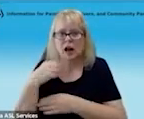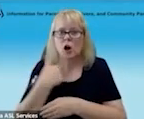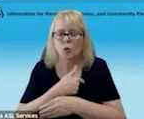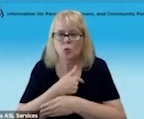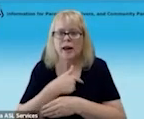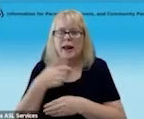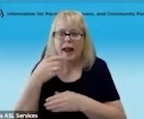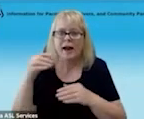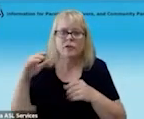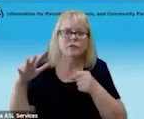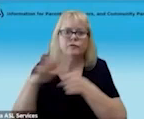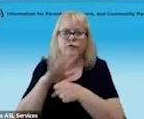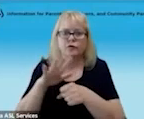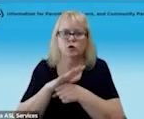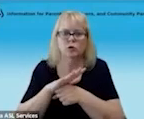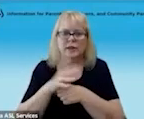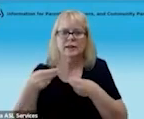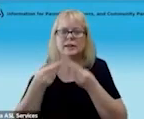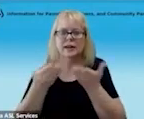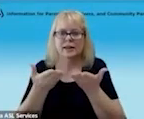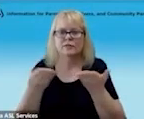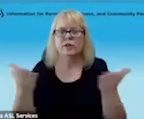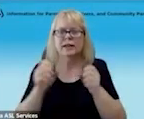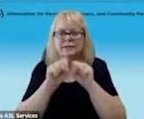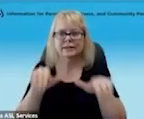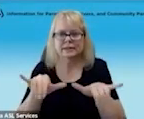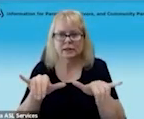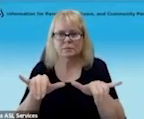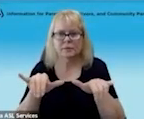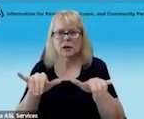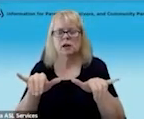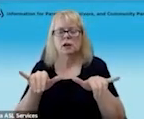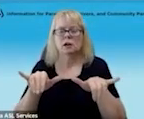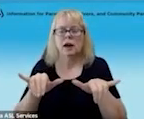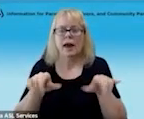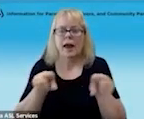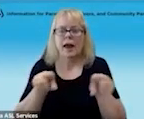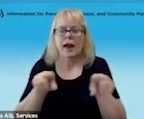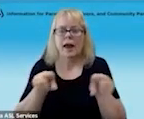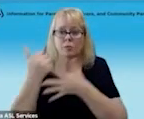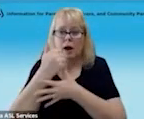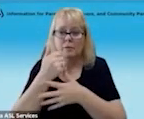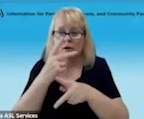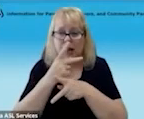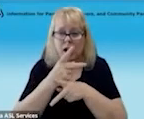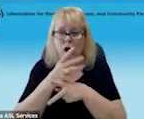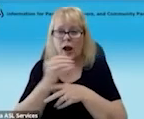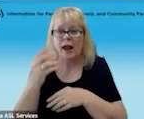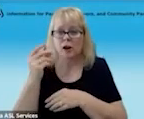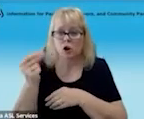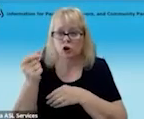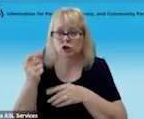please. Overall, the Indian Health Service, we are a department within the Department of Health and Human Services, and we